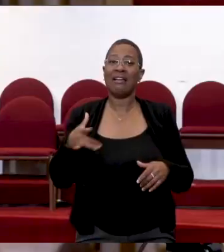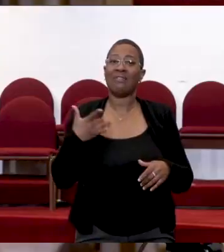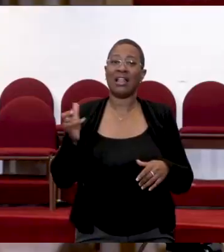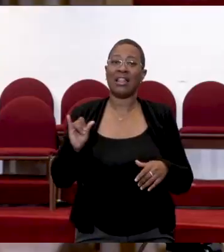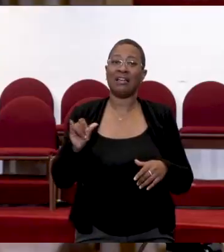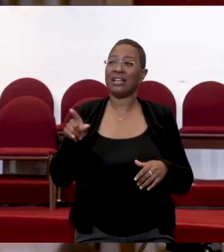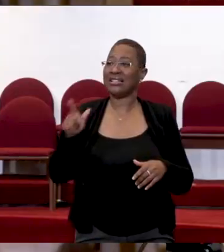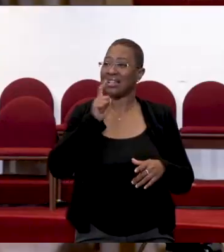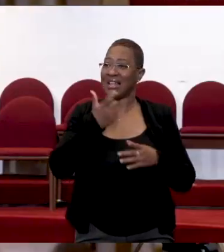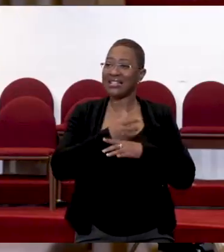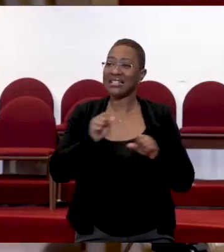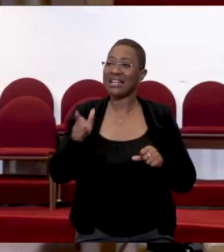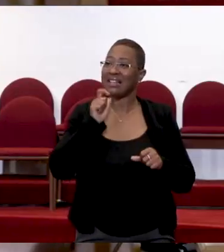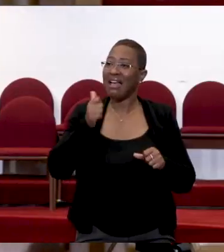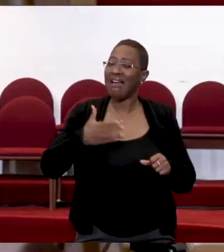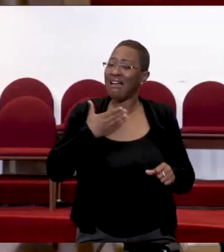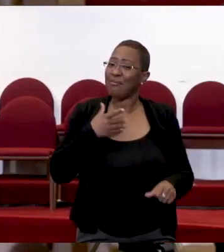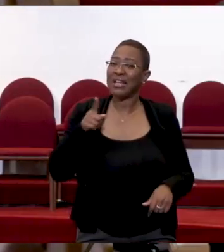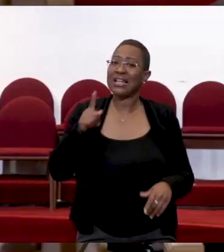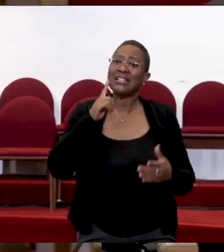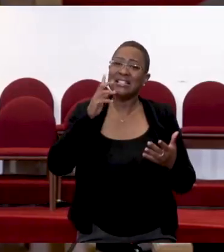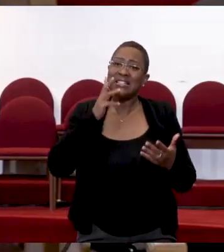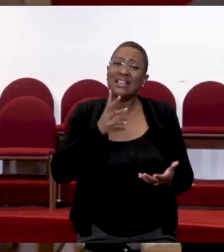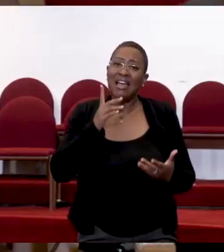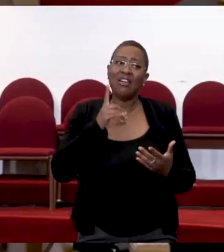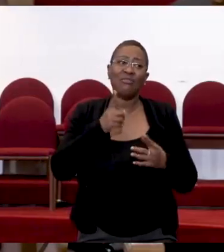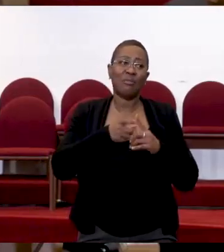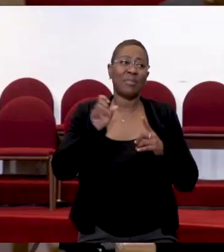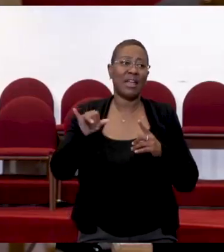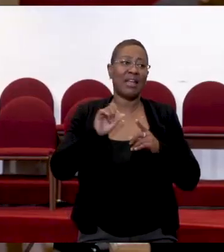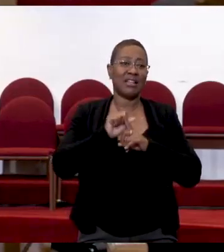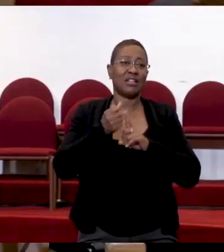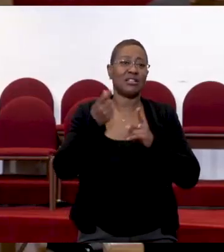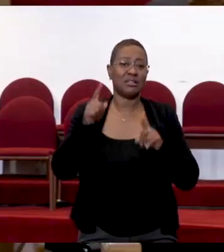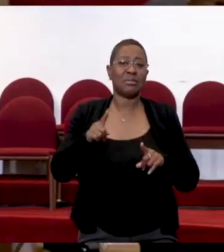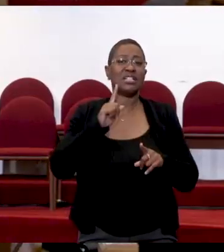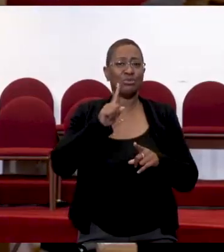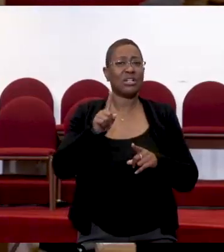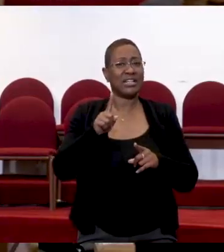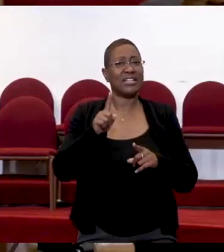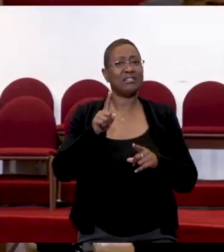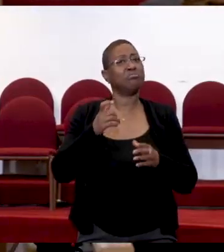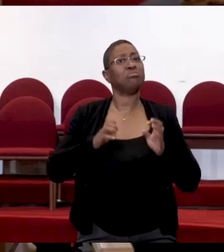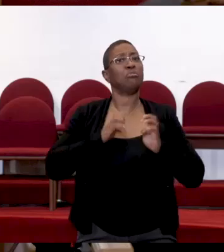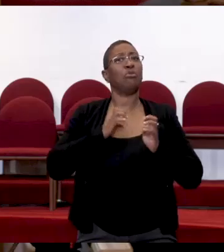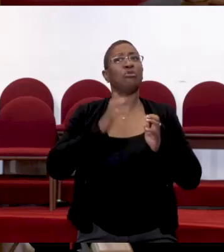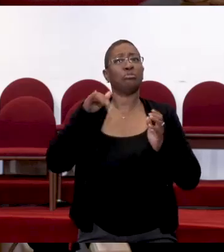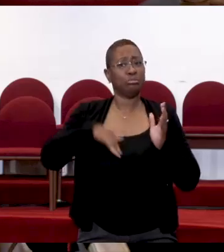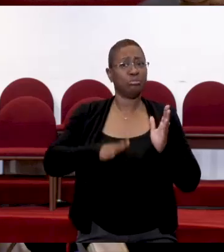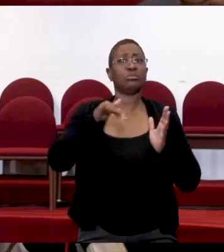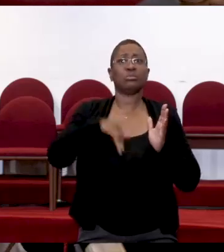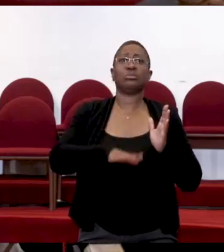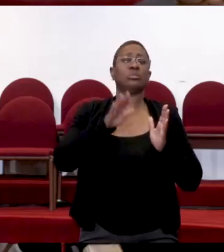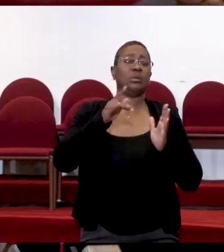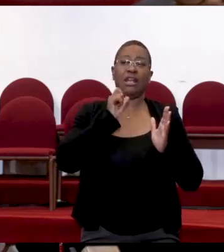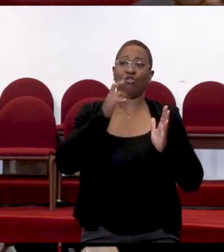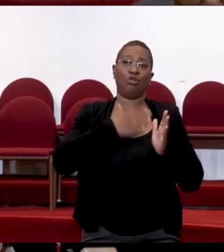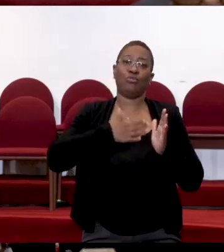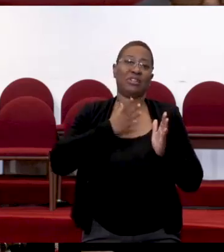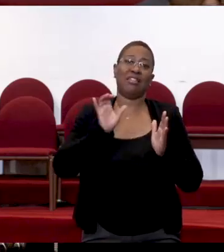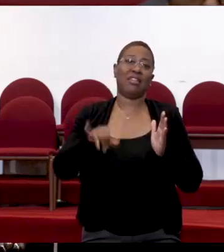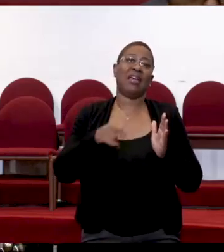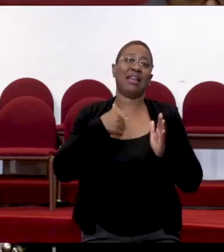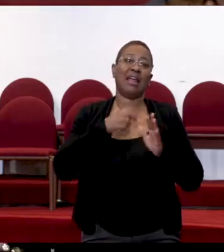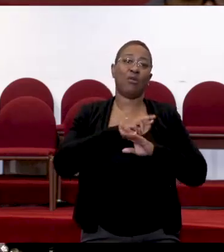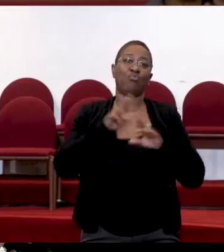he's not safe. He's not happy. He's been sad. It's just a lot of mixed emotions. And I don't appreciate that because now